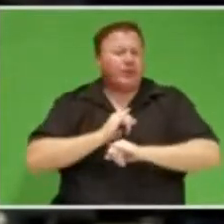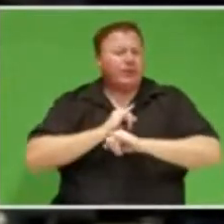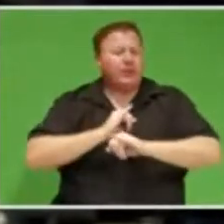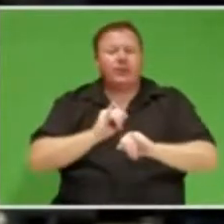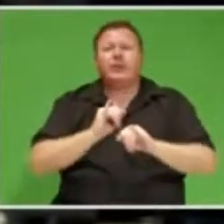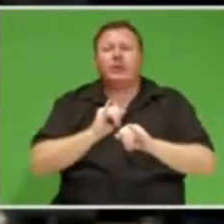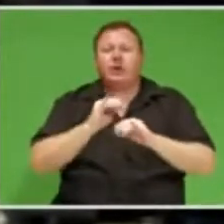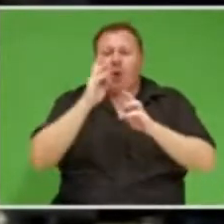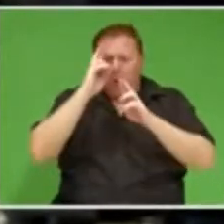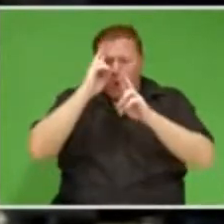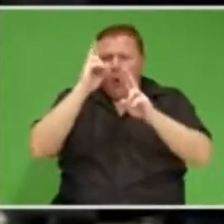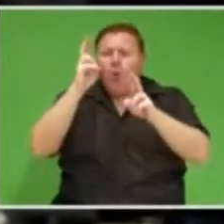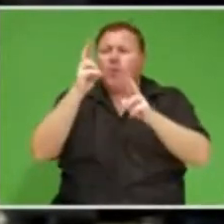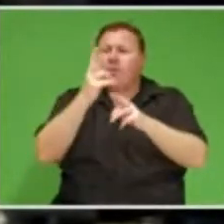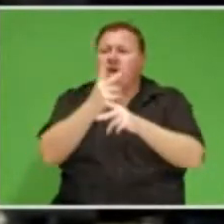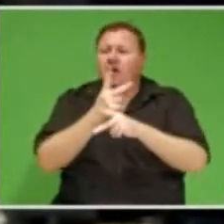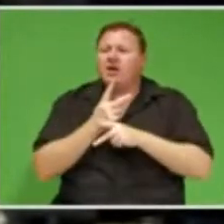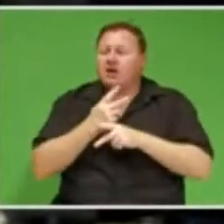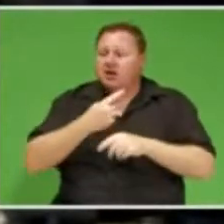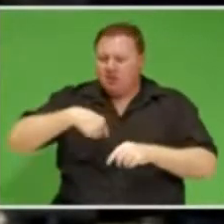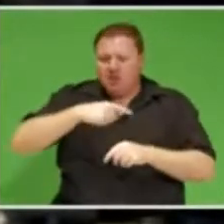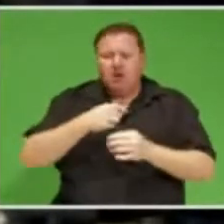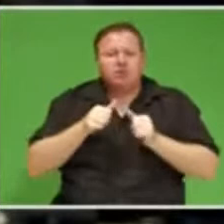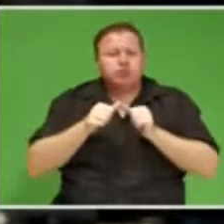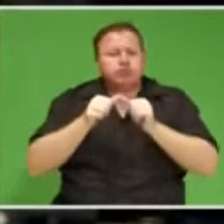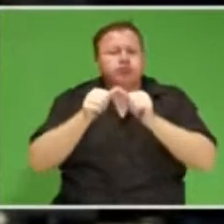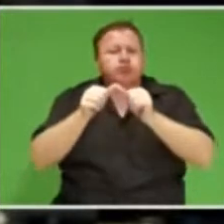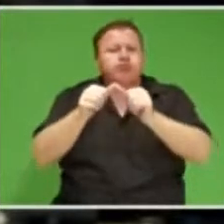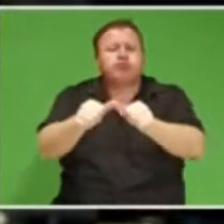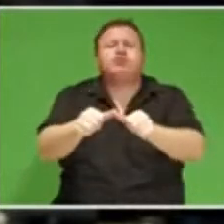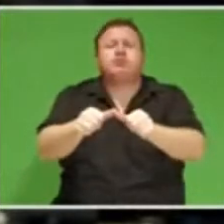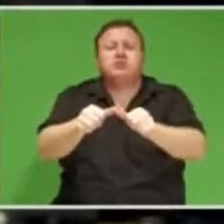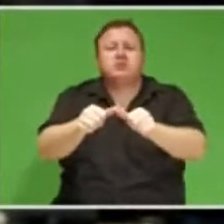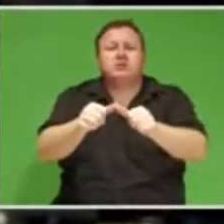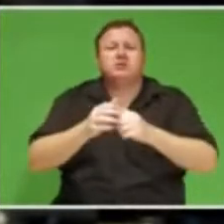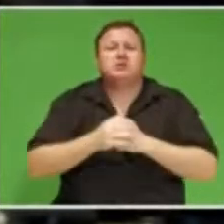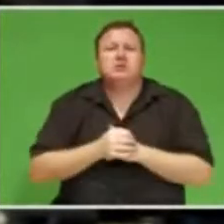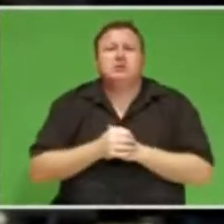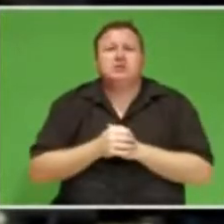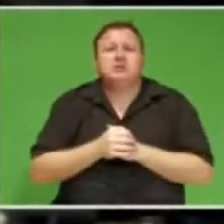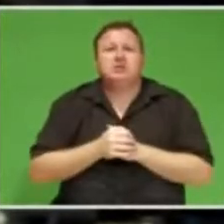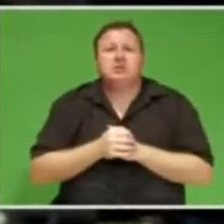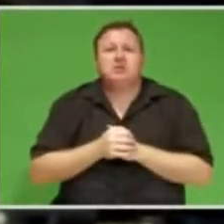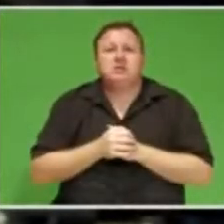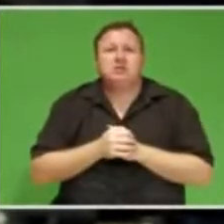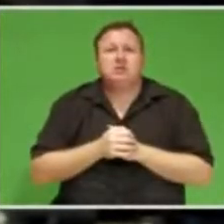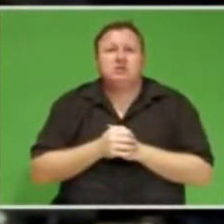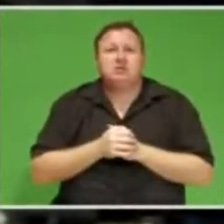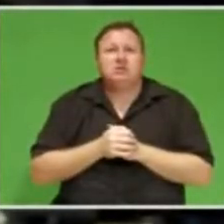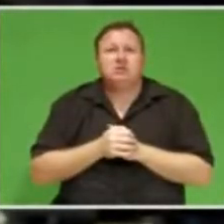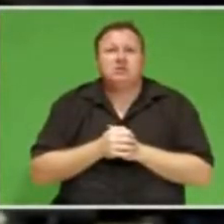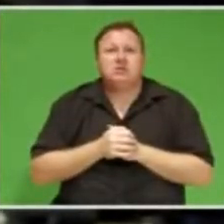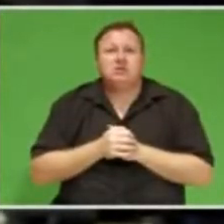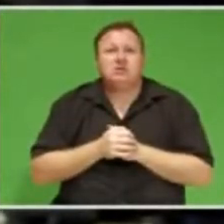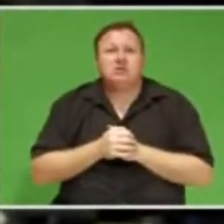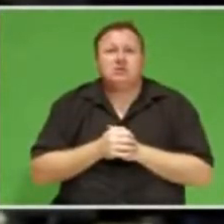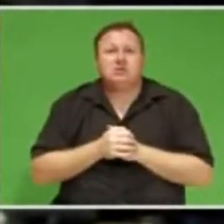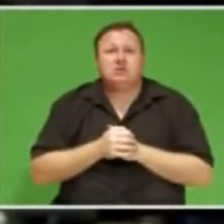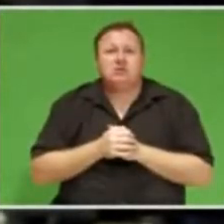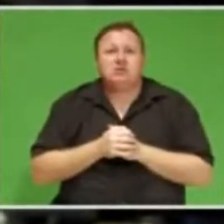that should sustain us and fuel our determination to overcome